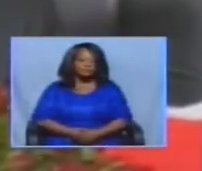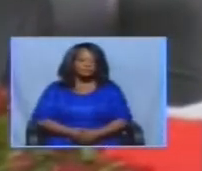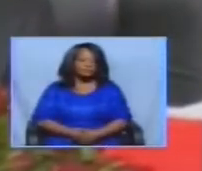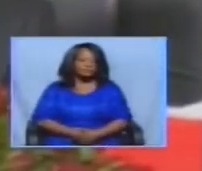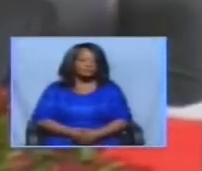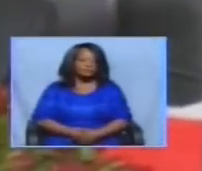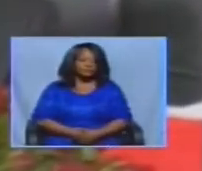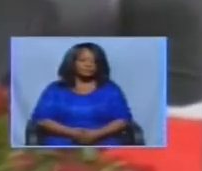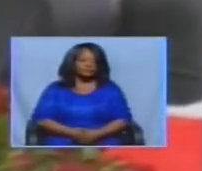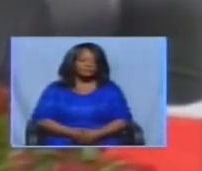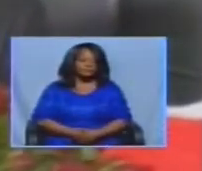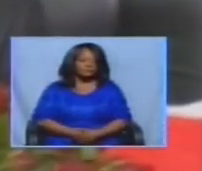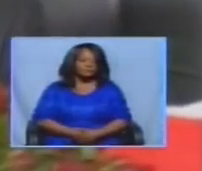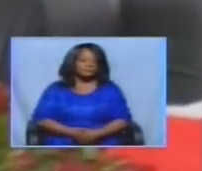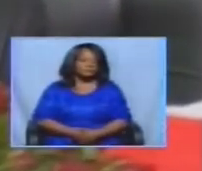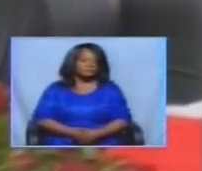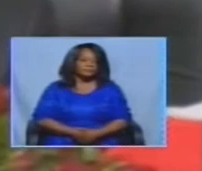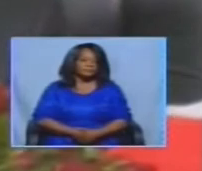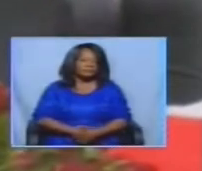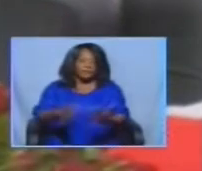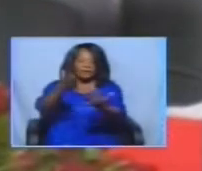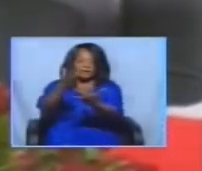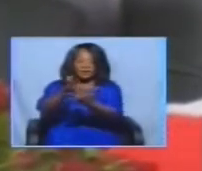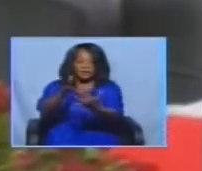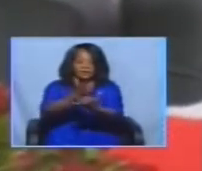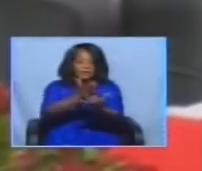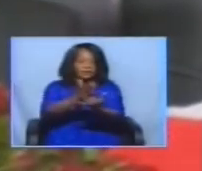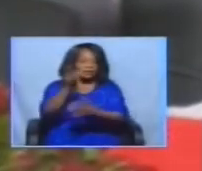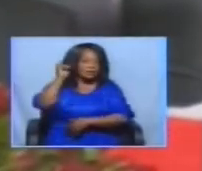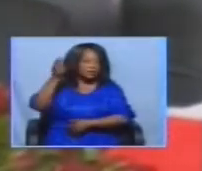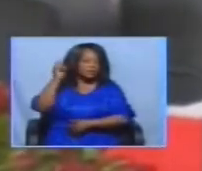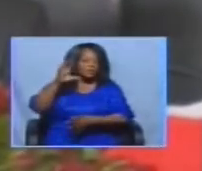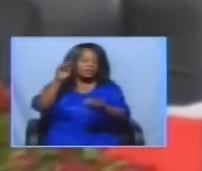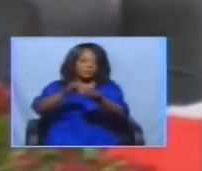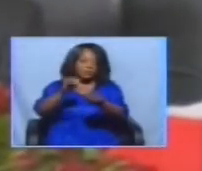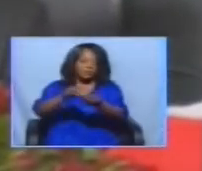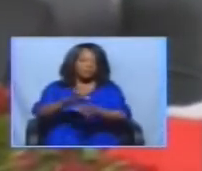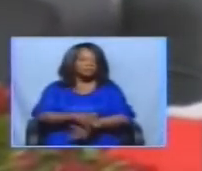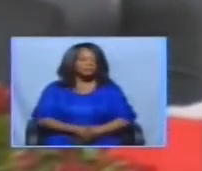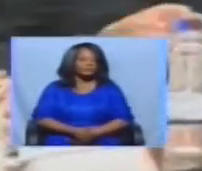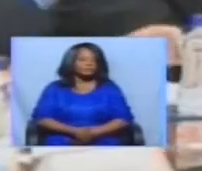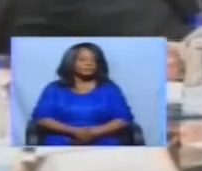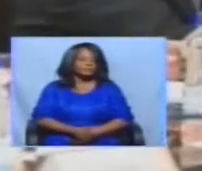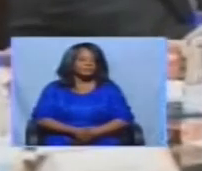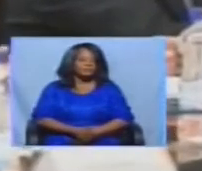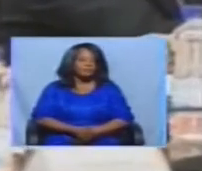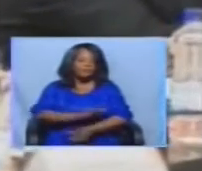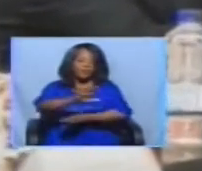We have shared a lot of history from the struggle, as I've said.